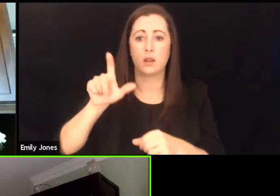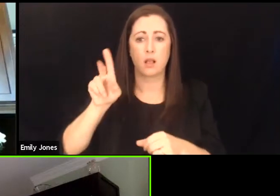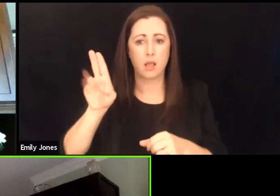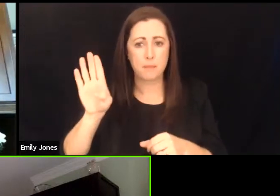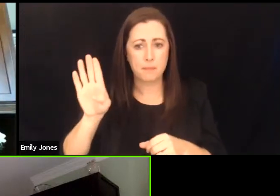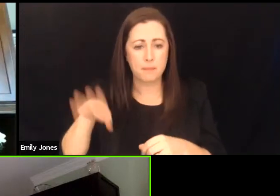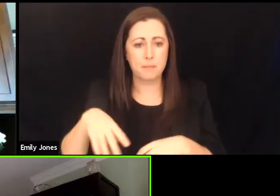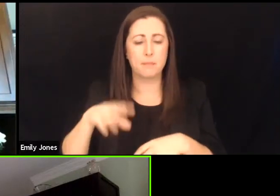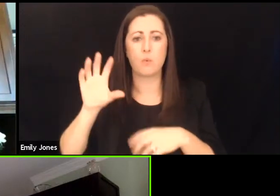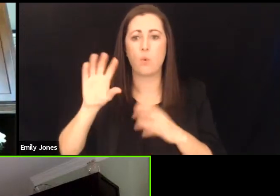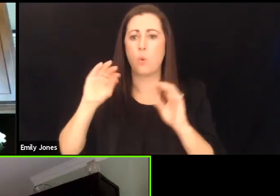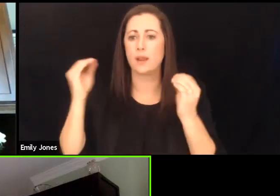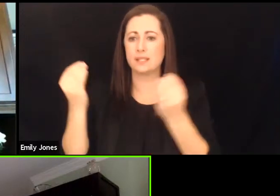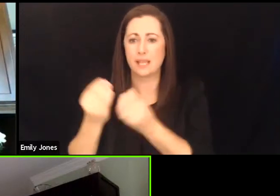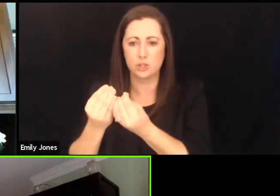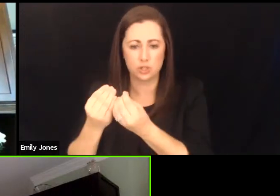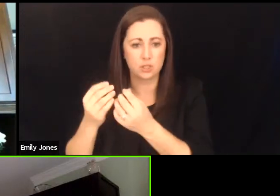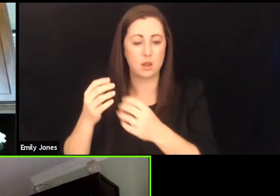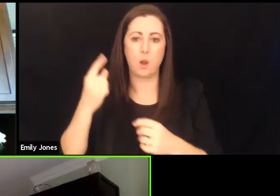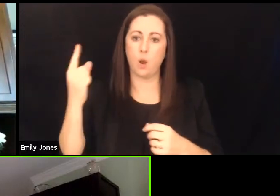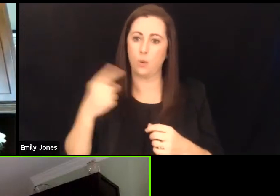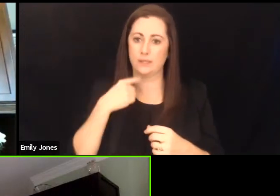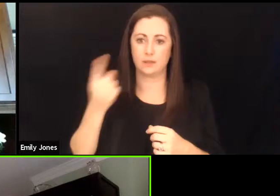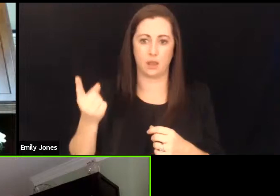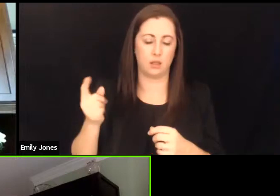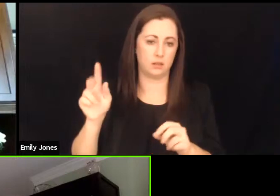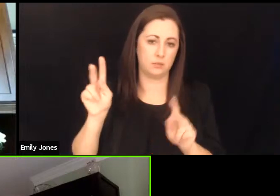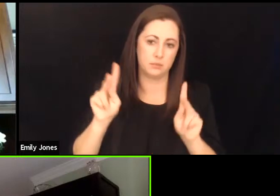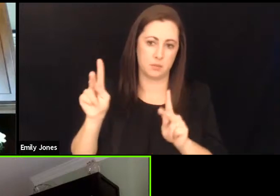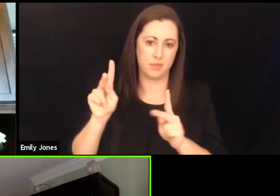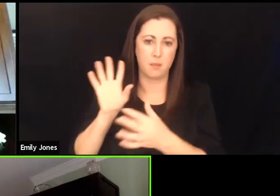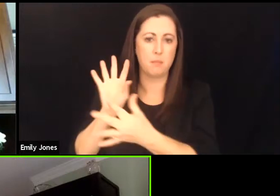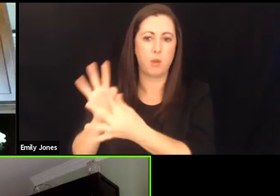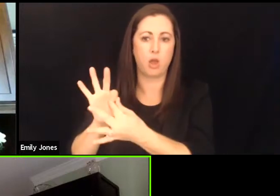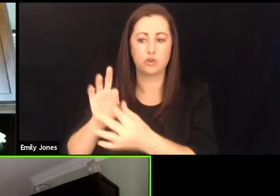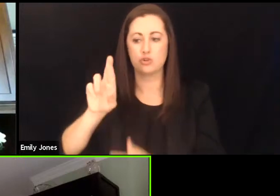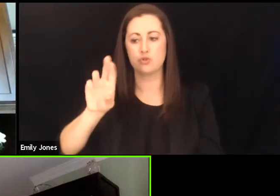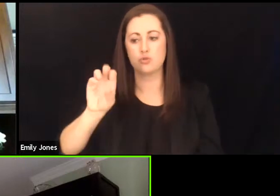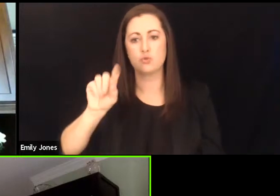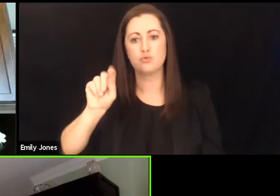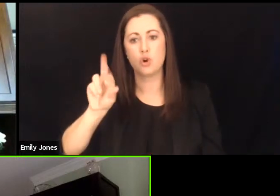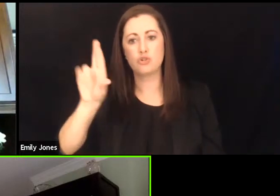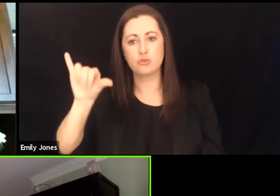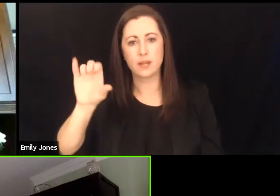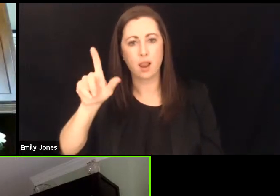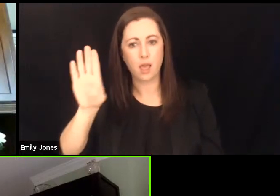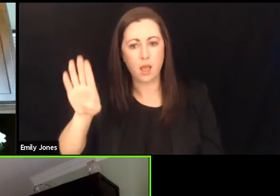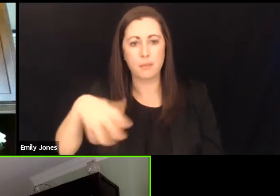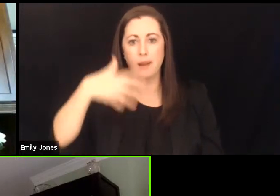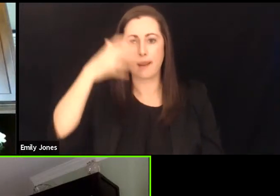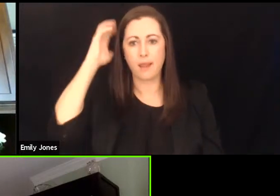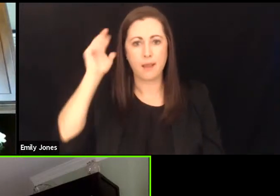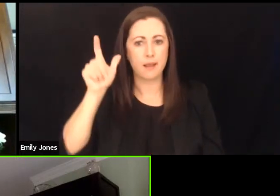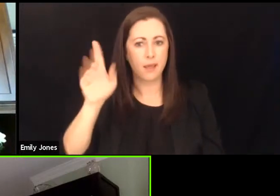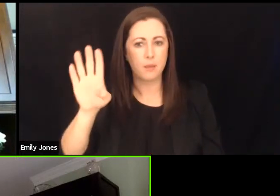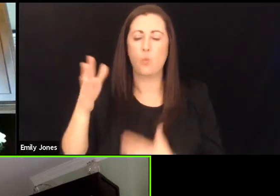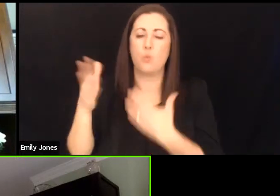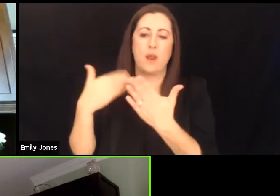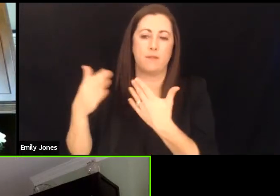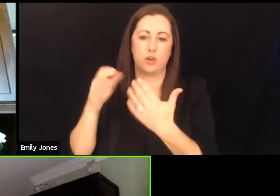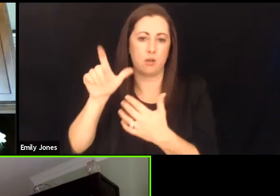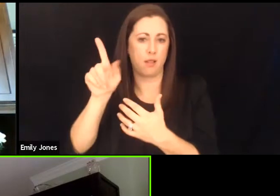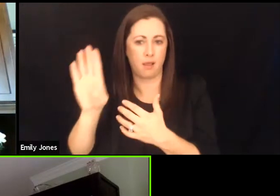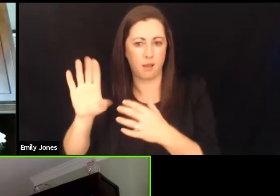in organizations. I always say to people that belong to Rotary clubs or Lions clubs or Knights of Columbus or whatever it might be,